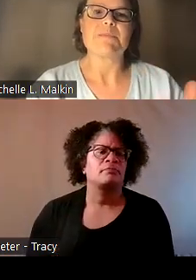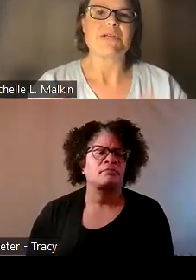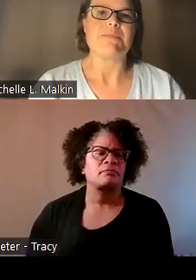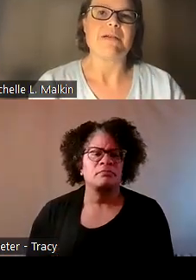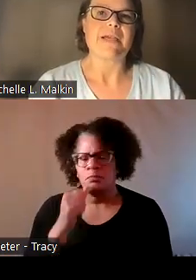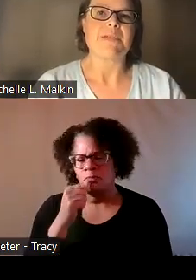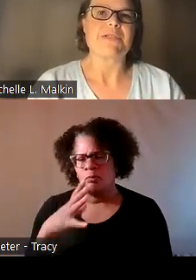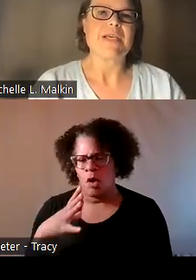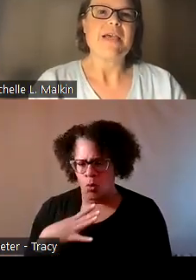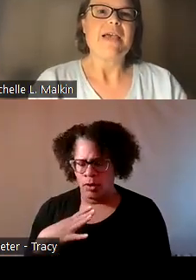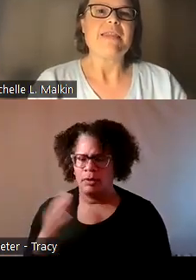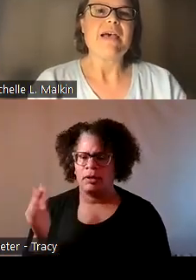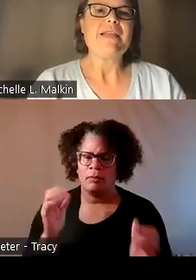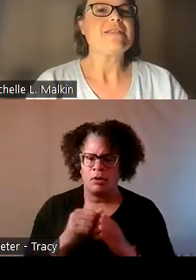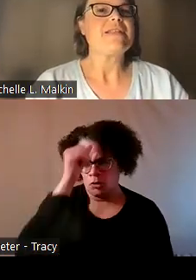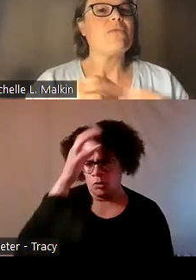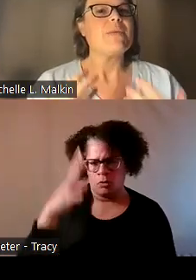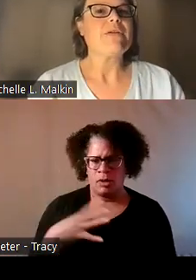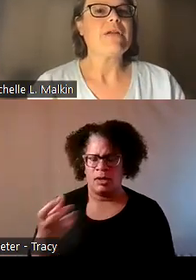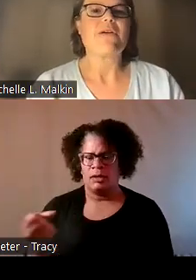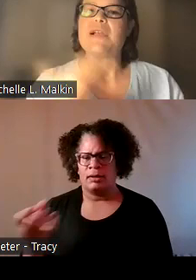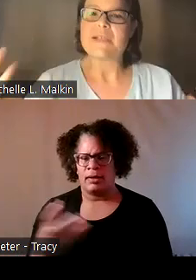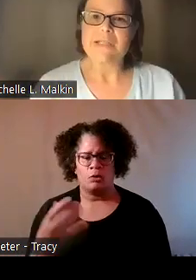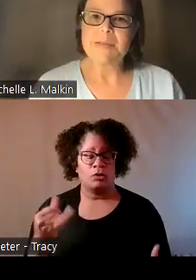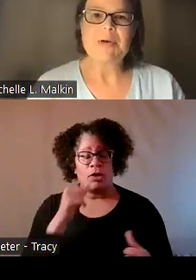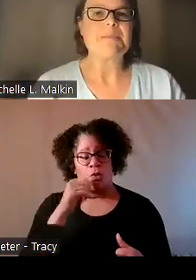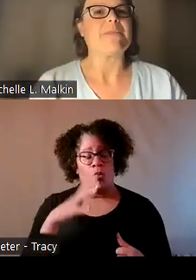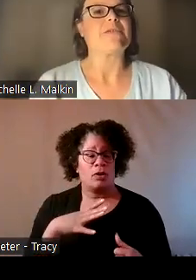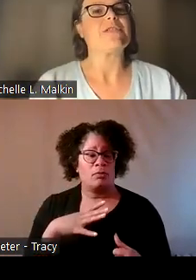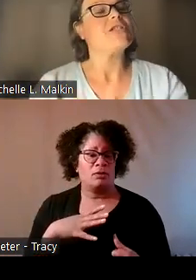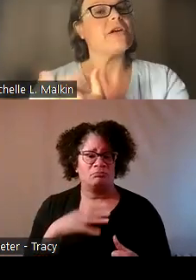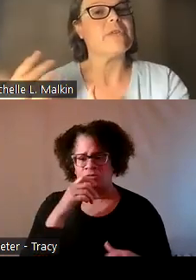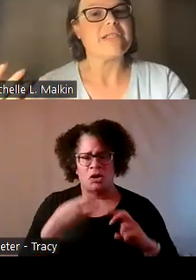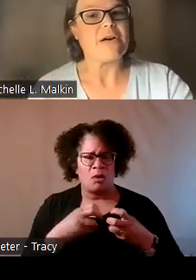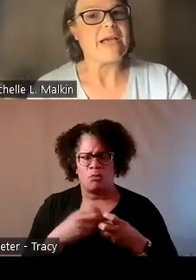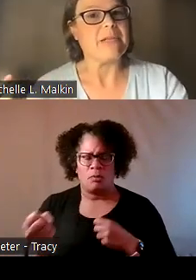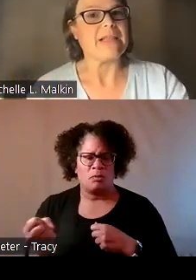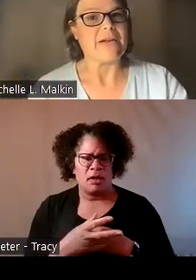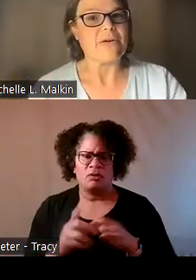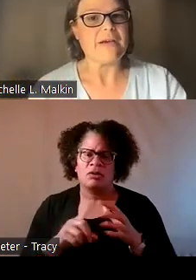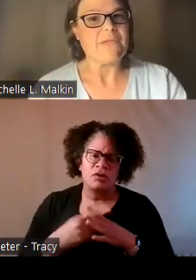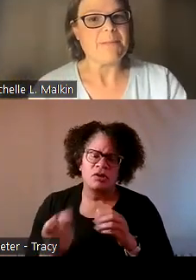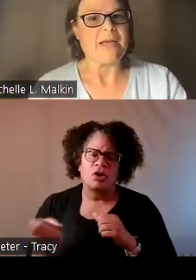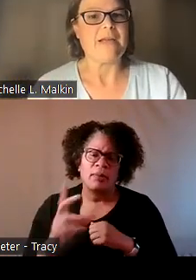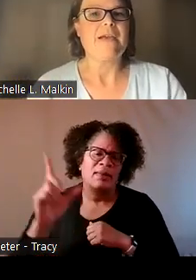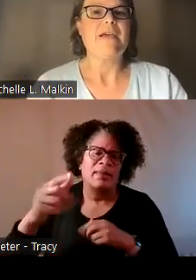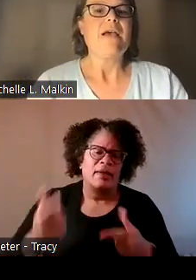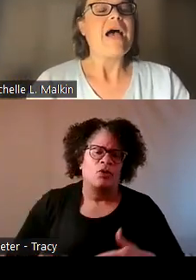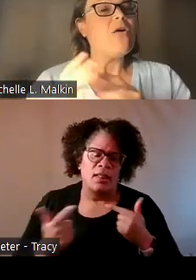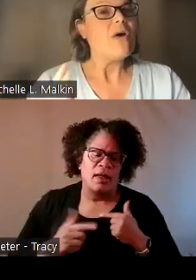gamblers compared to male gamblers. And that is that women are less likely to be problem gamblers. They generally start gambling later in life than